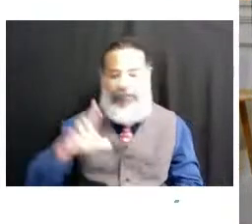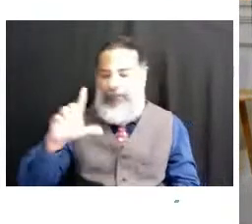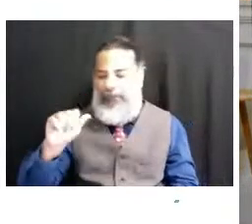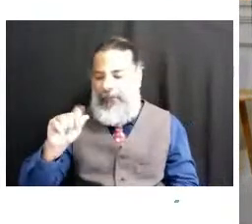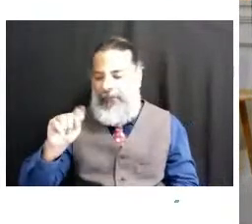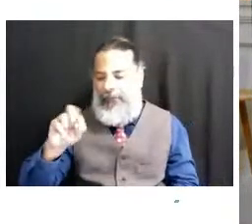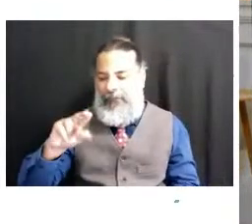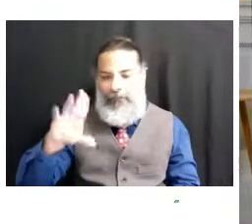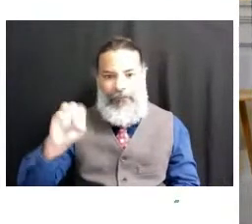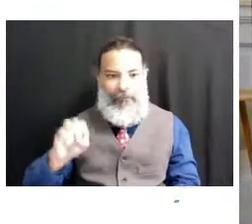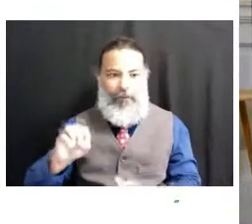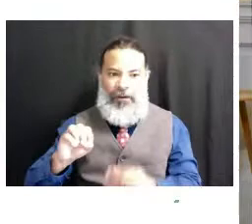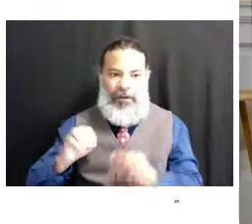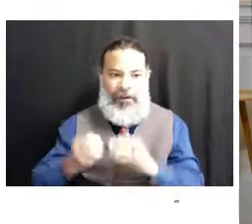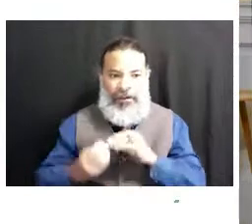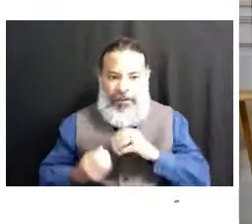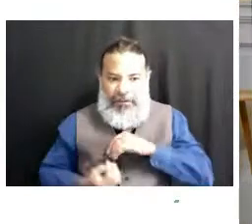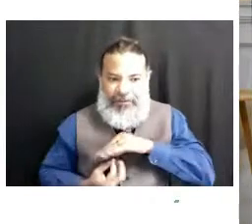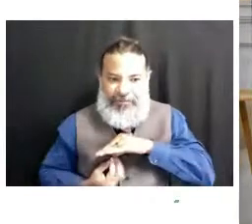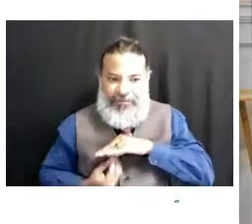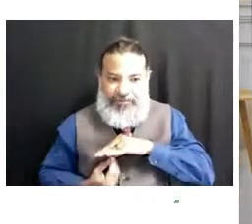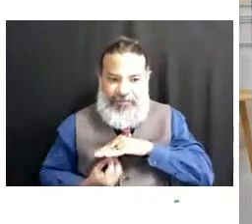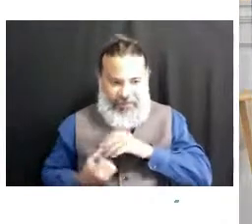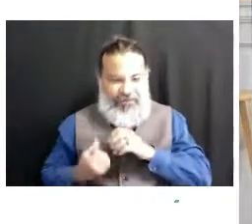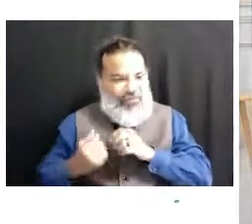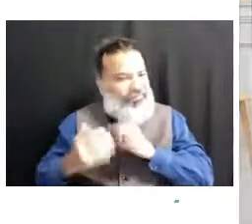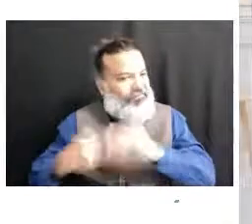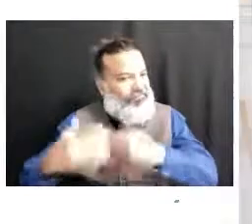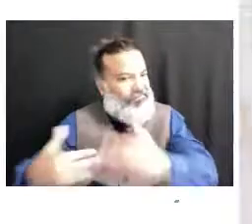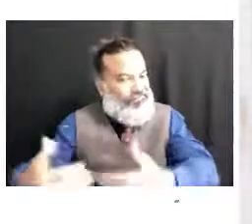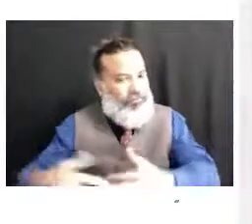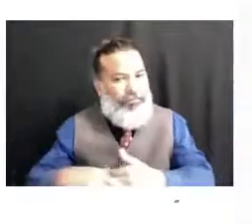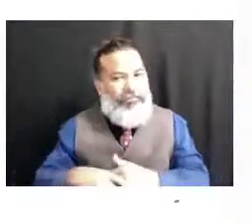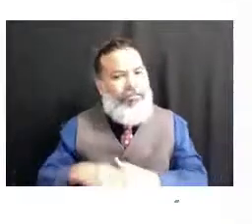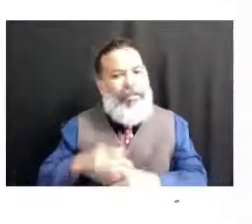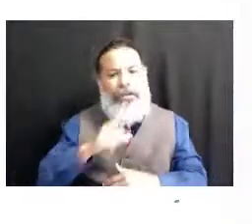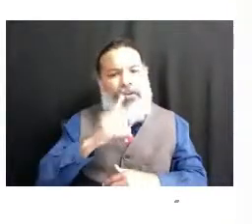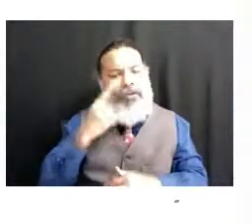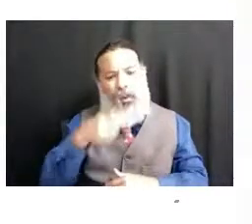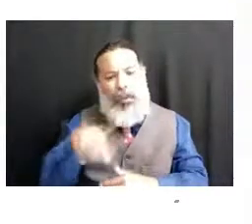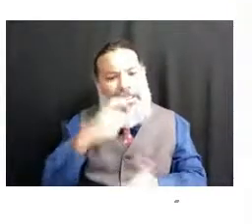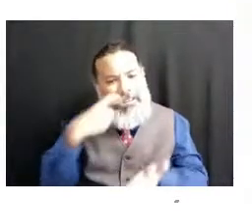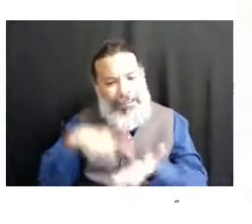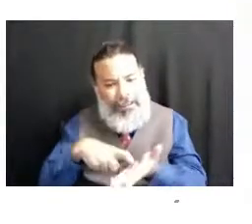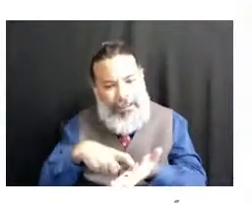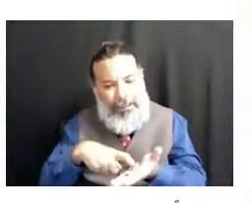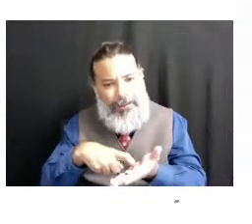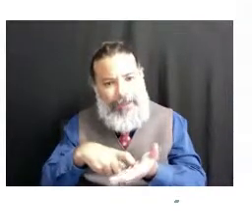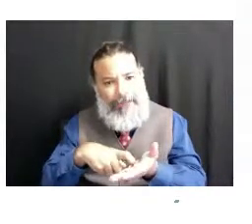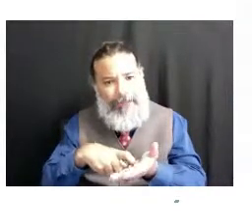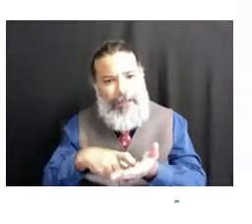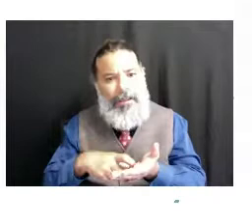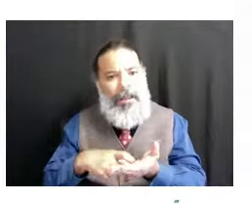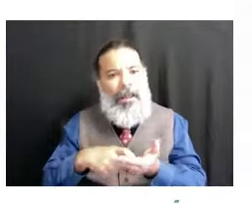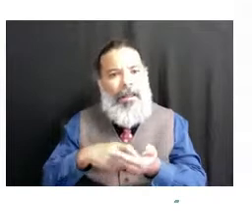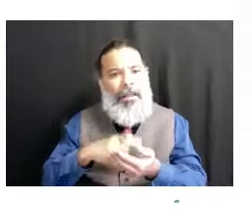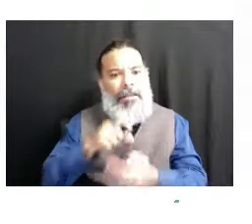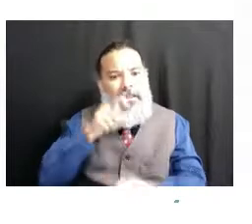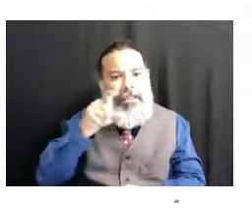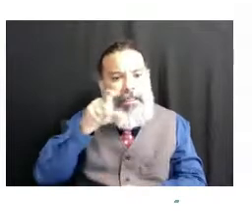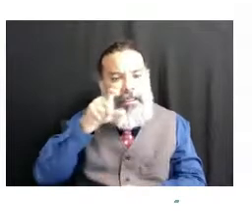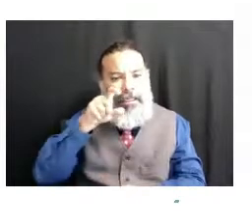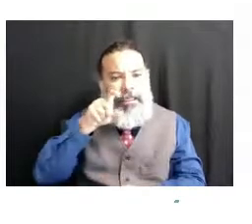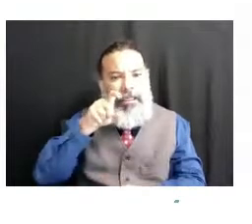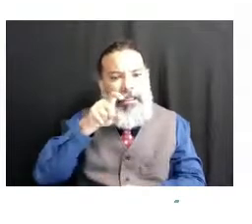Latrobe, which festered for a period of time. I don't know whether you can see, there's an eagle. Can you